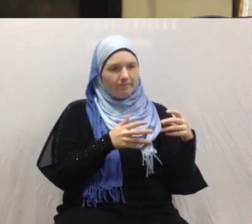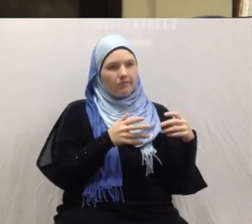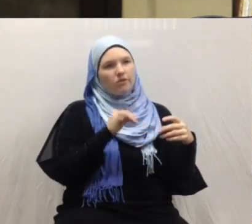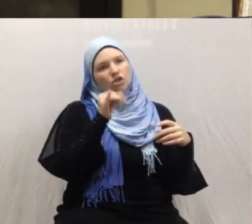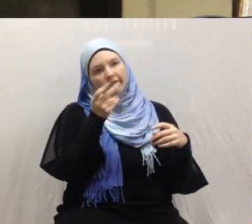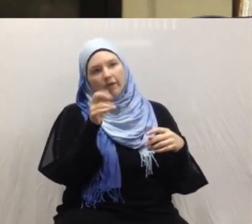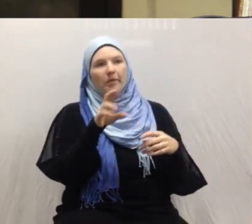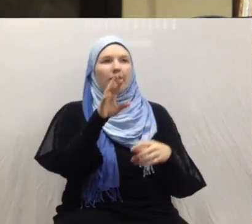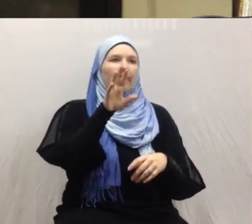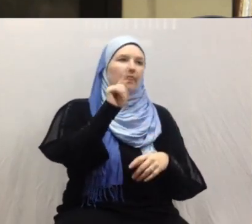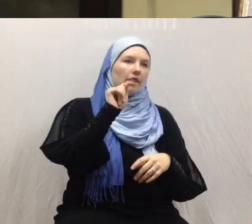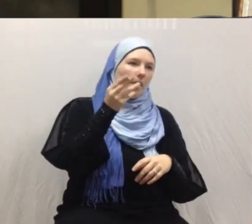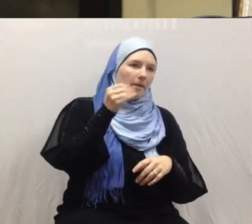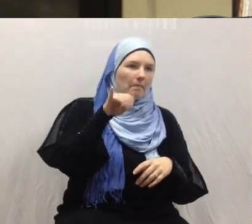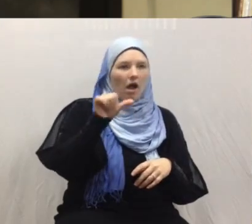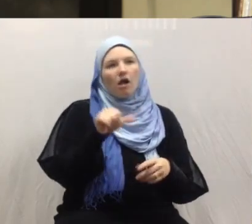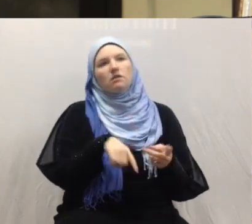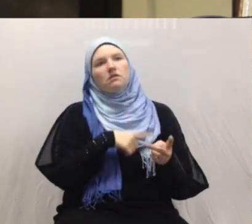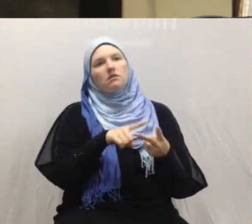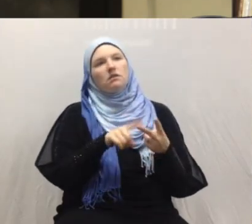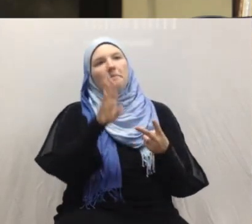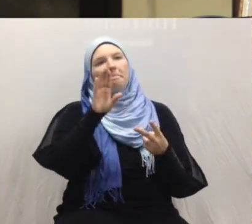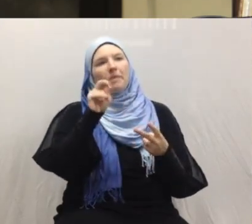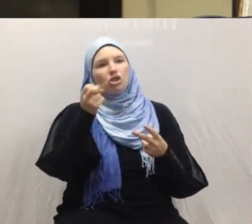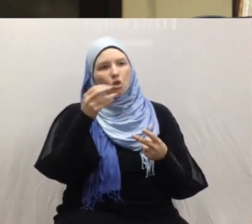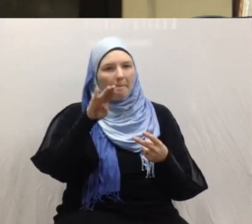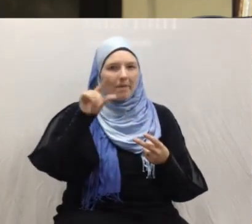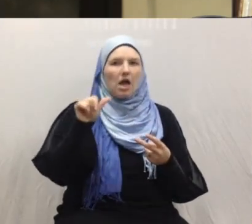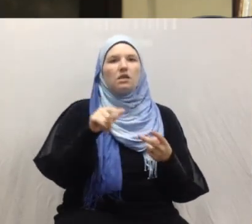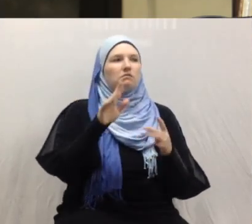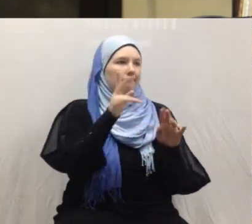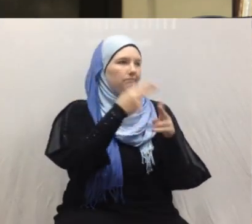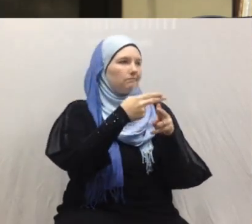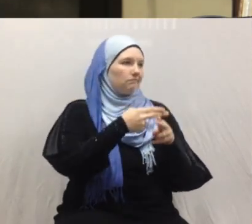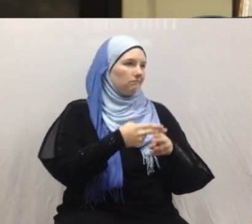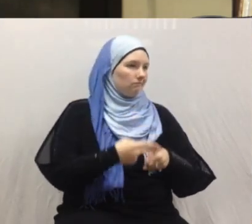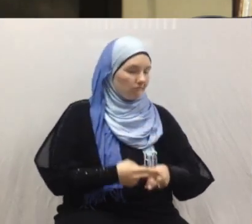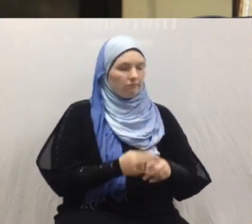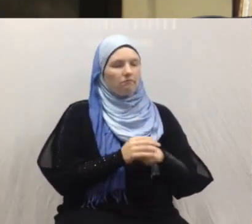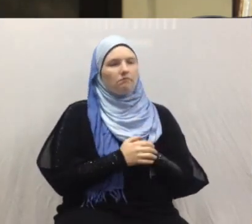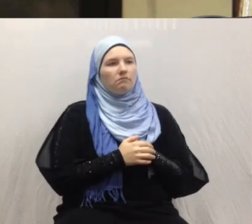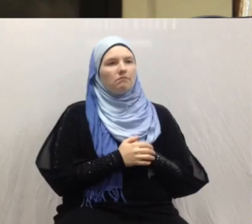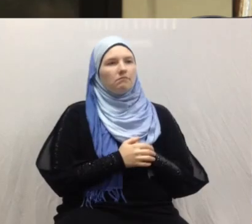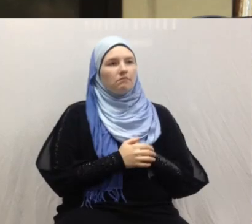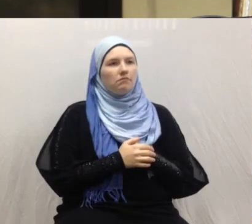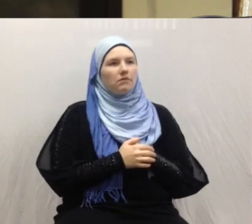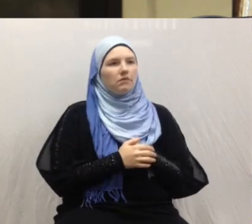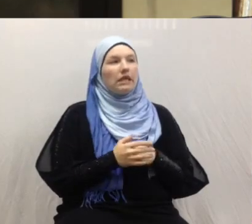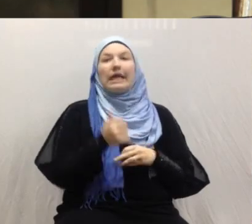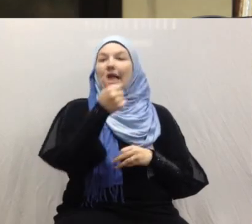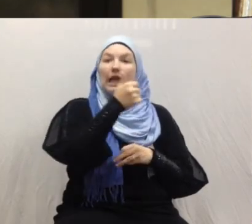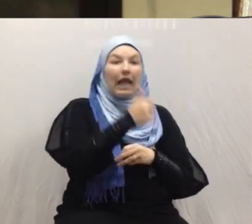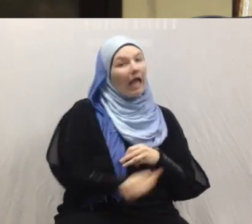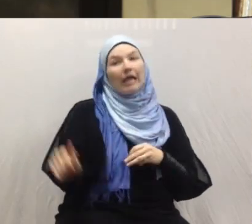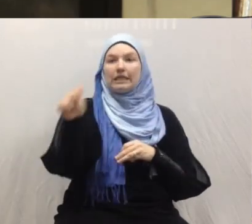Jafnat Batn min Tha'alaba Anfushum, Bani Shutayba, Mawali Tha'alaba, and Bitanat Yahud, which means any